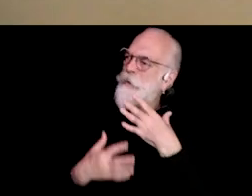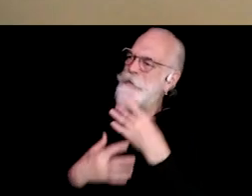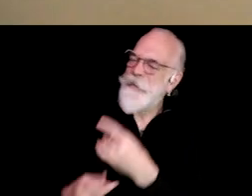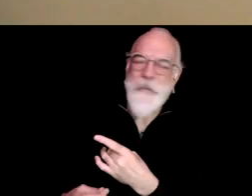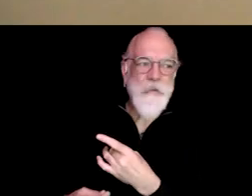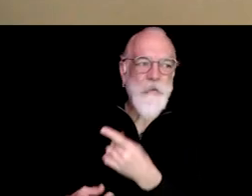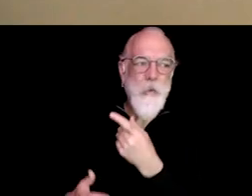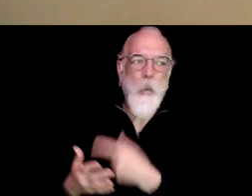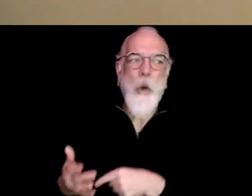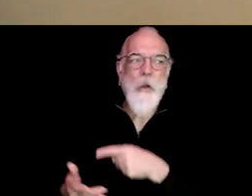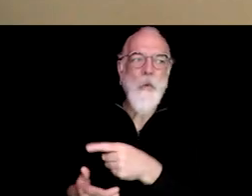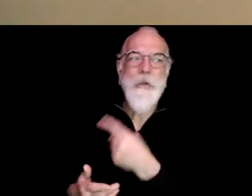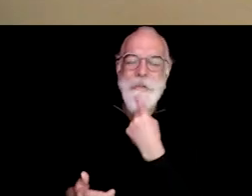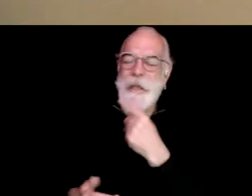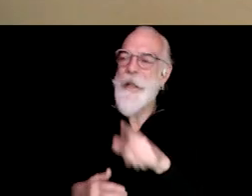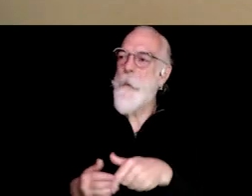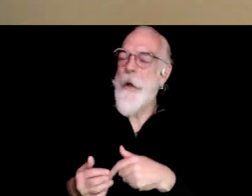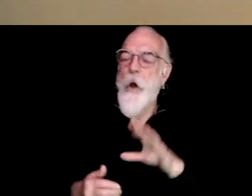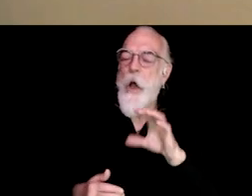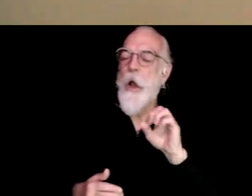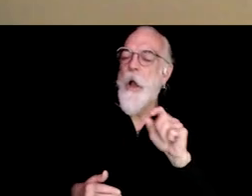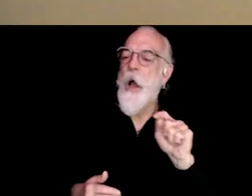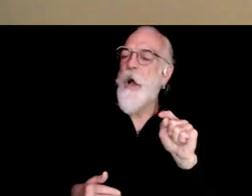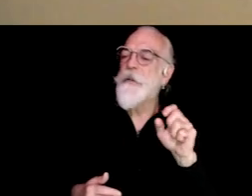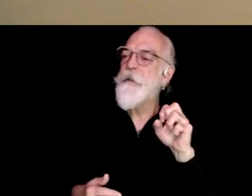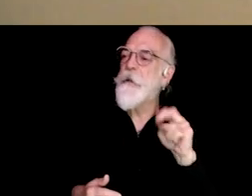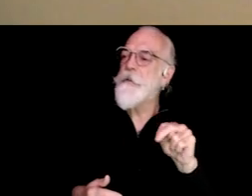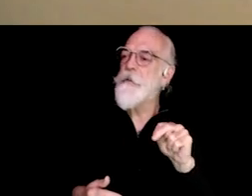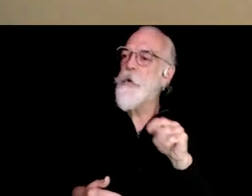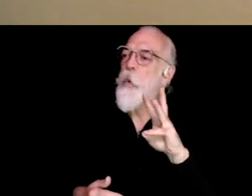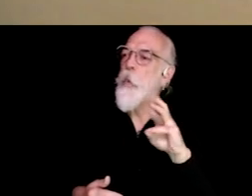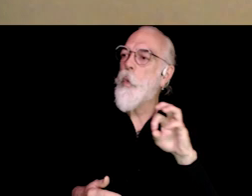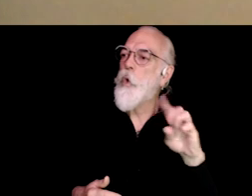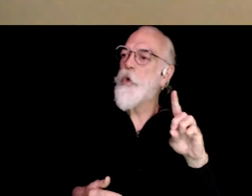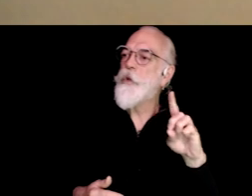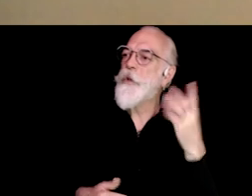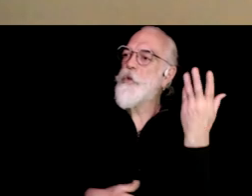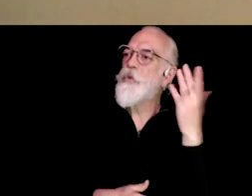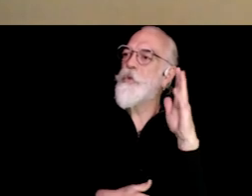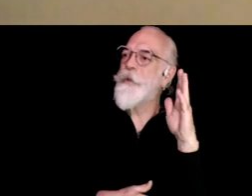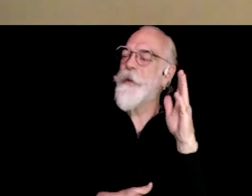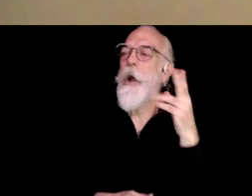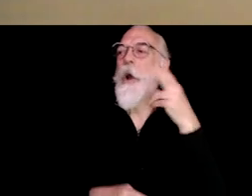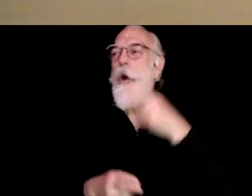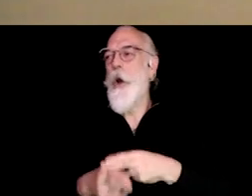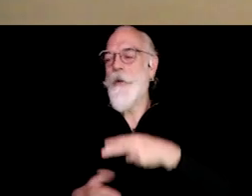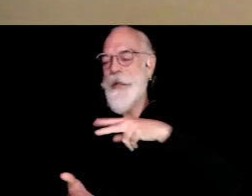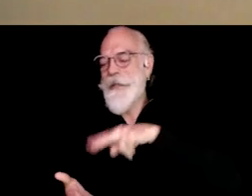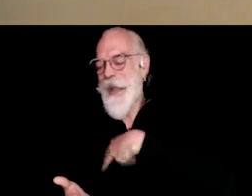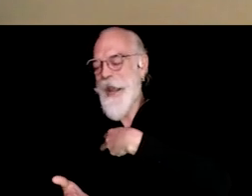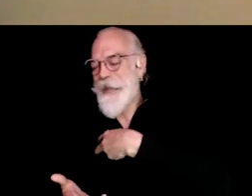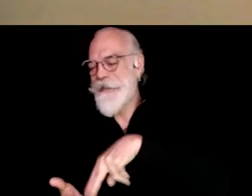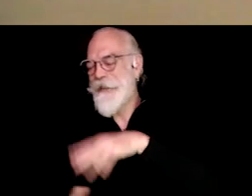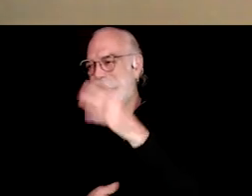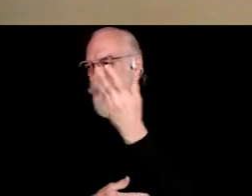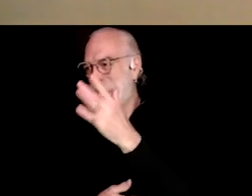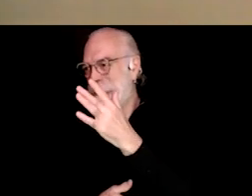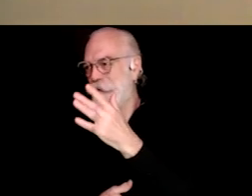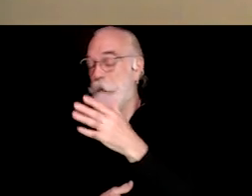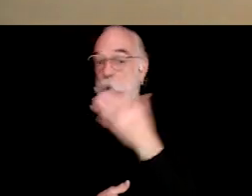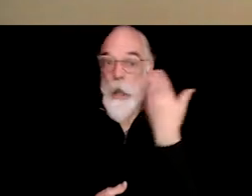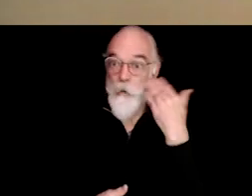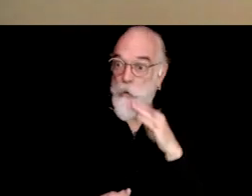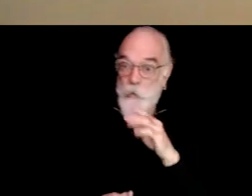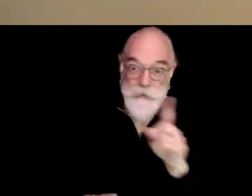But I was interested in what you said about the cottonwood tree being the dancing tree, because perhaps this